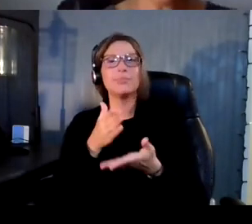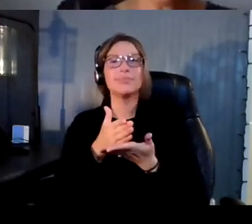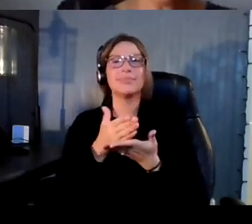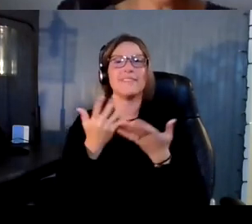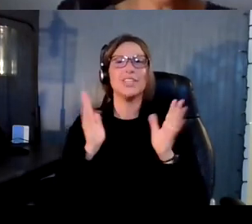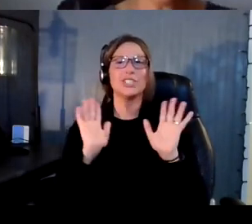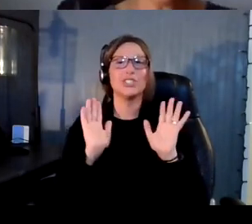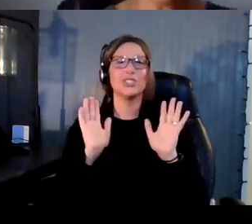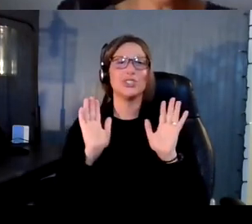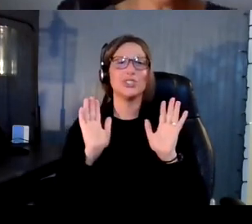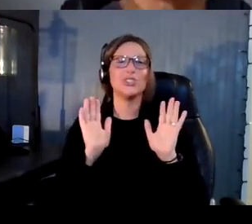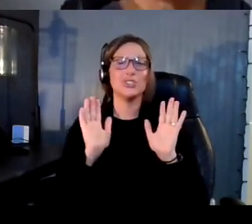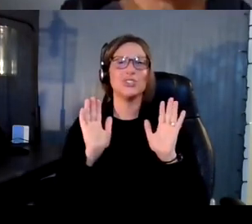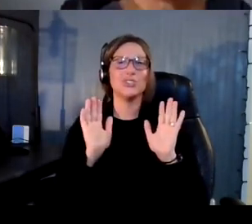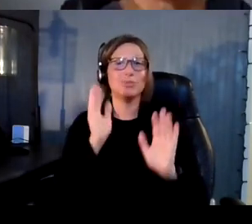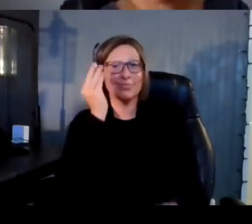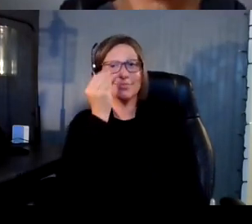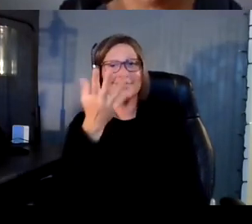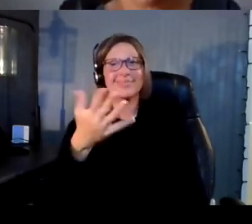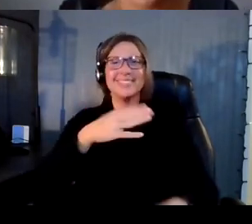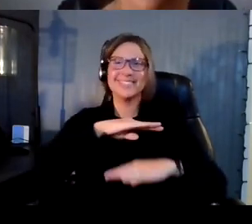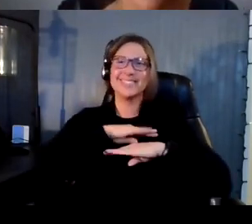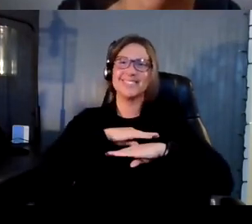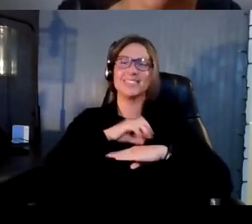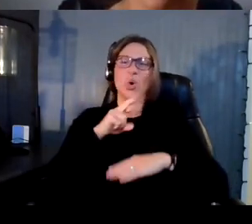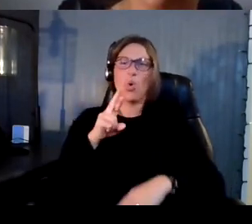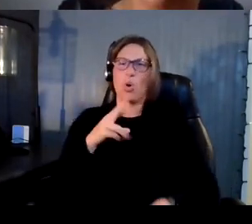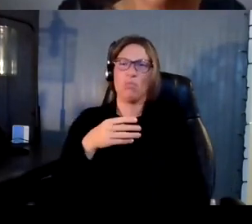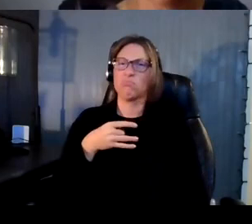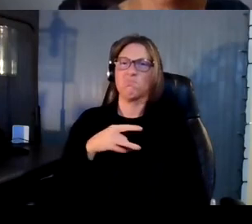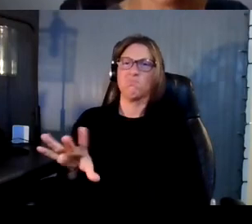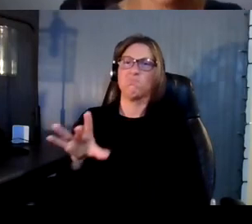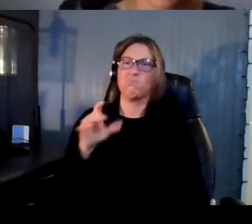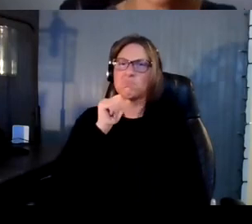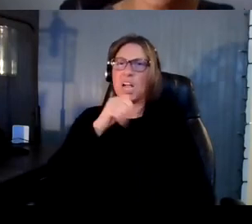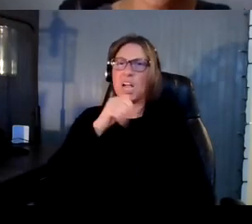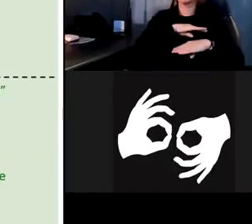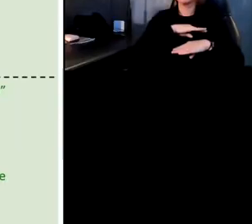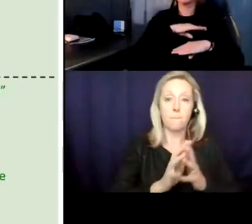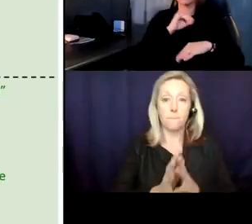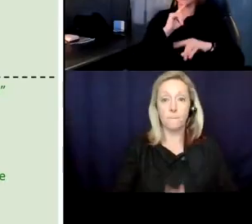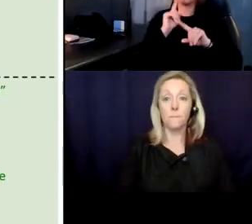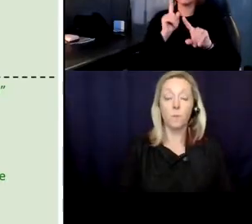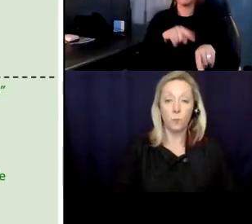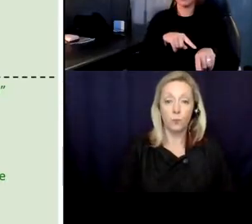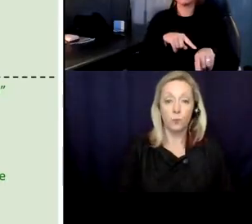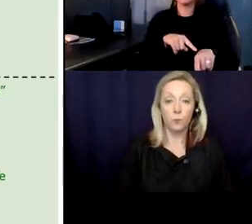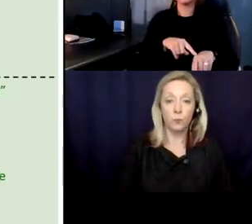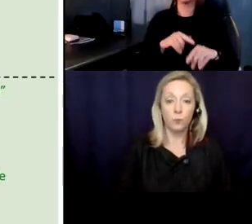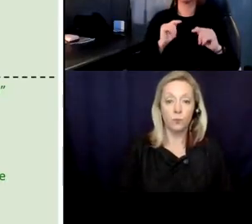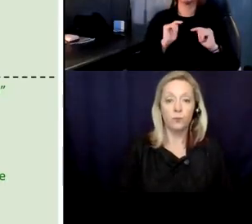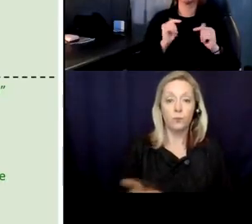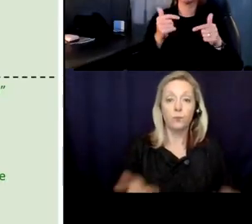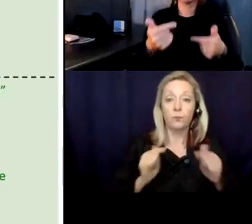to let you know the satisfaction or dissatisfaction to the response. When we think about it, these are